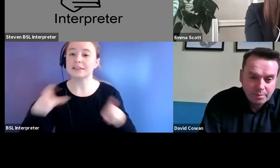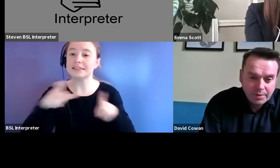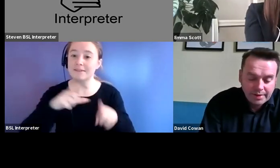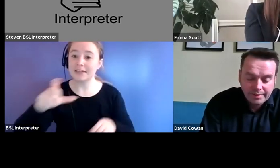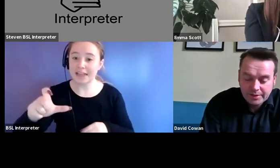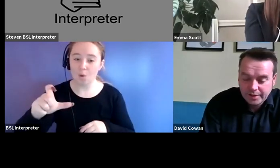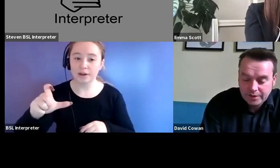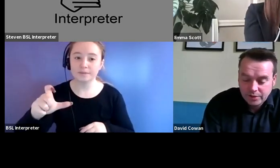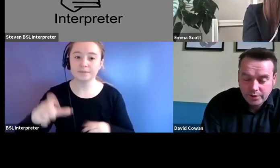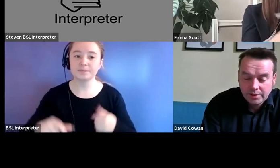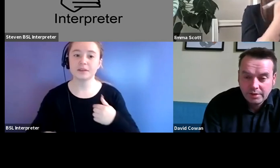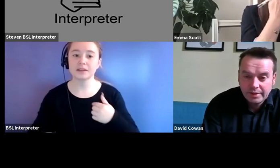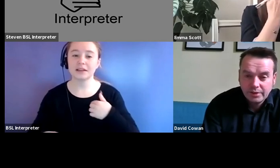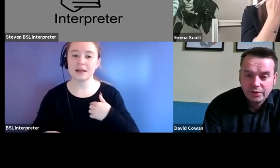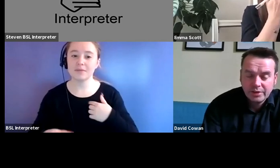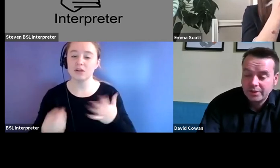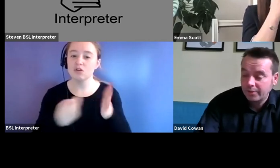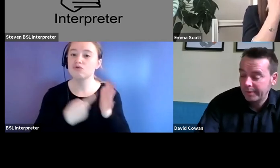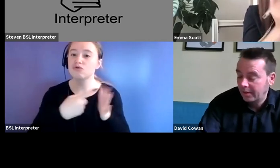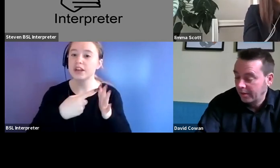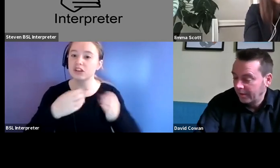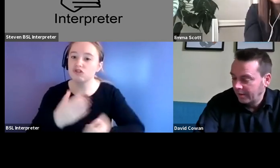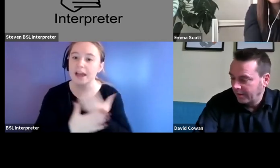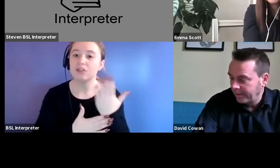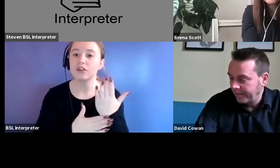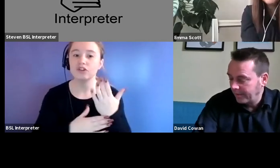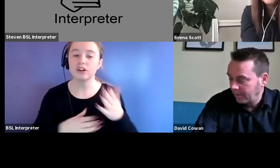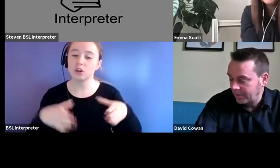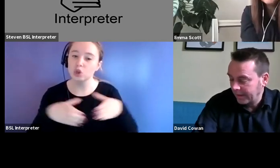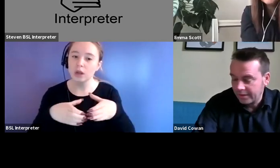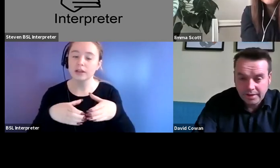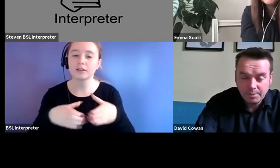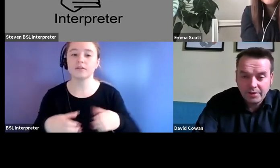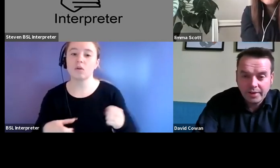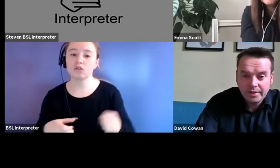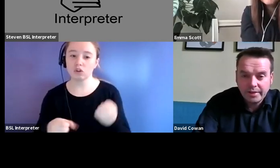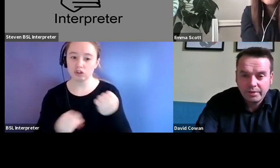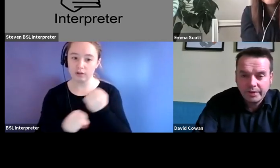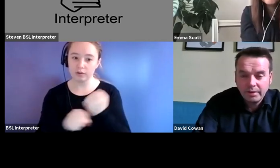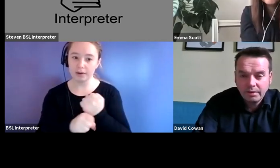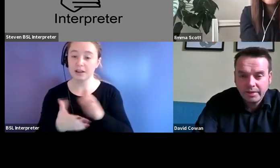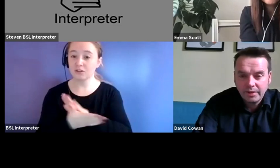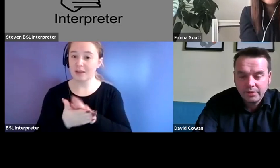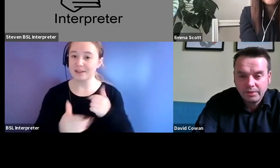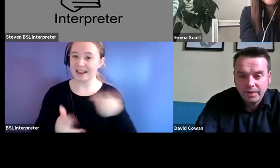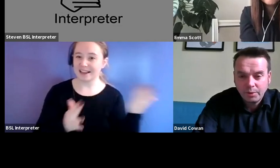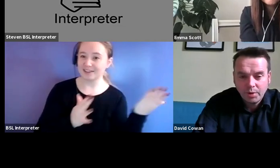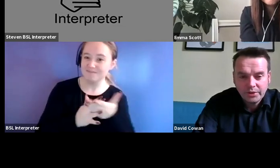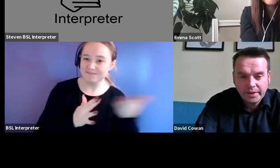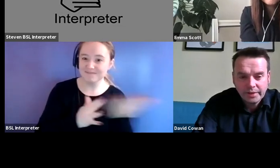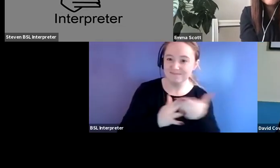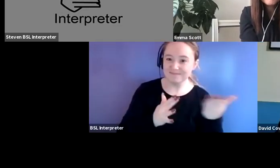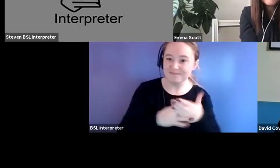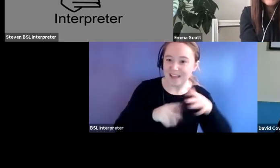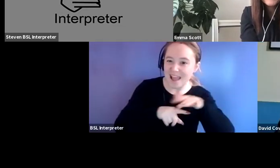I head up the regeneration unit in Scottish Government, which I like to say means I get to interfere in lots of other